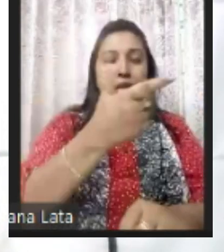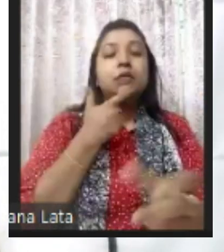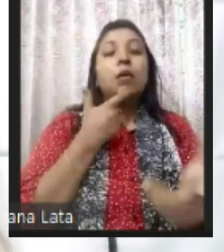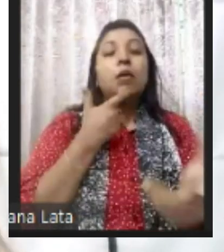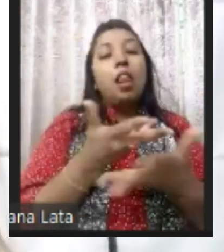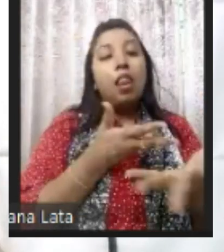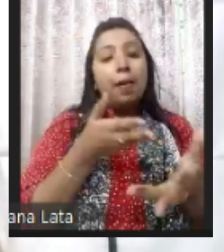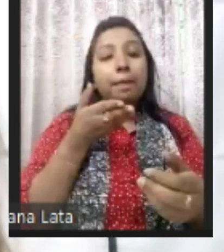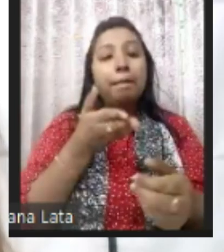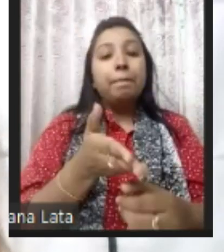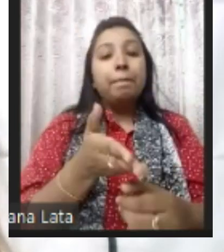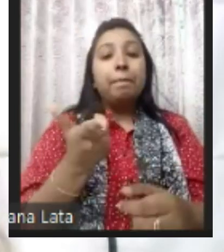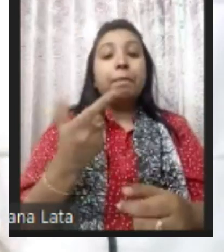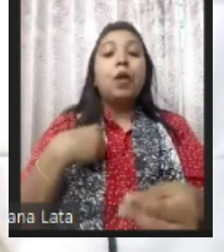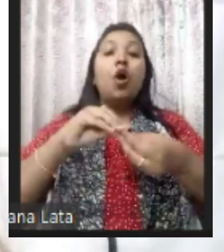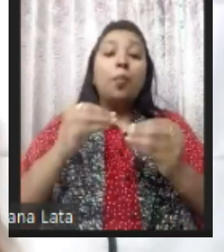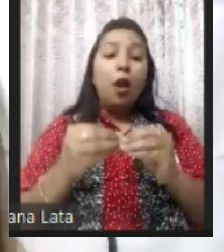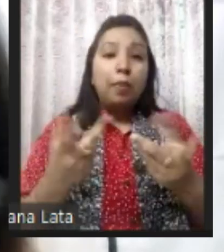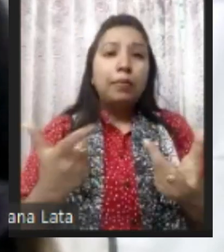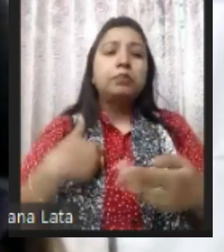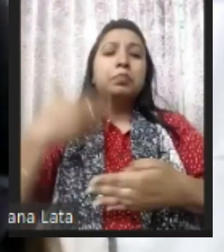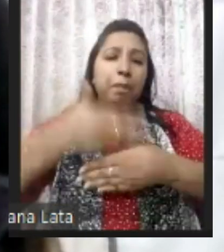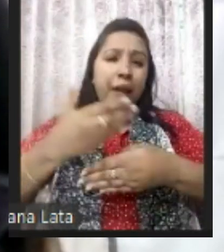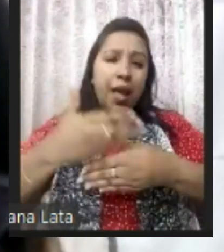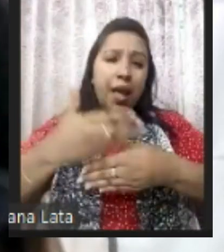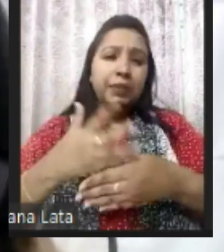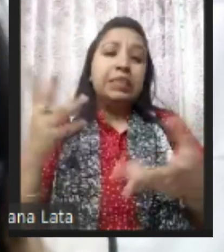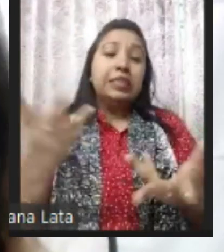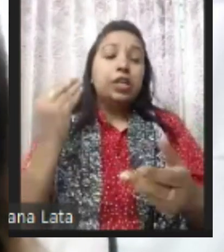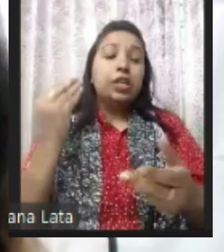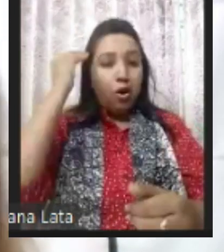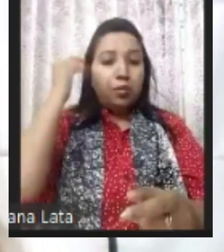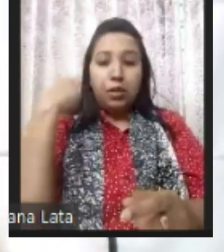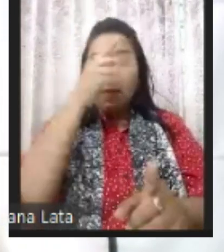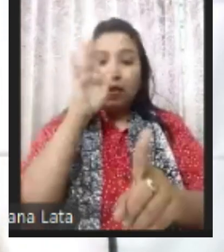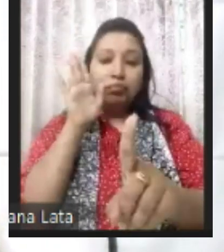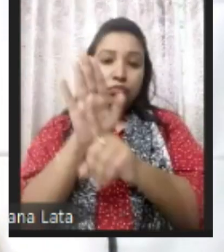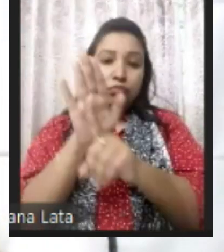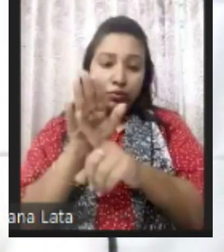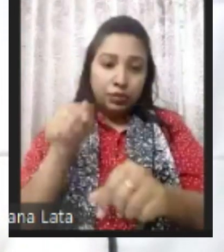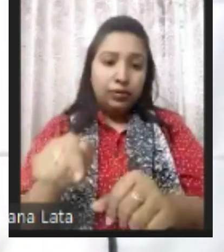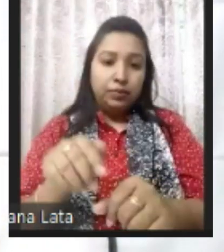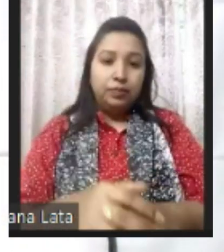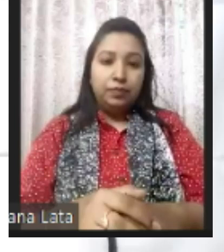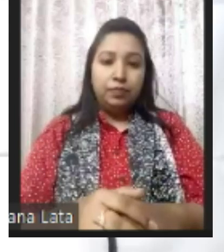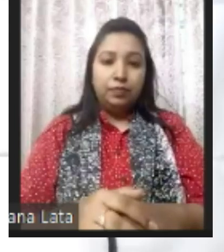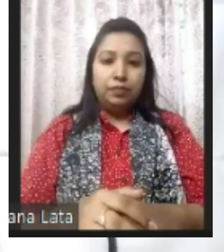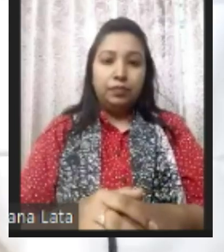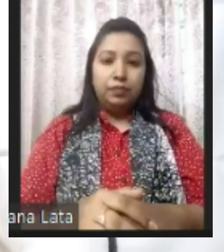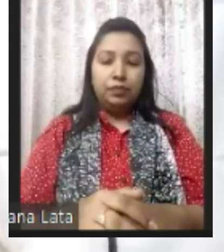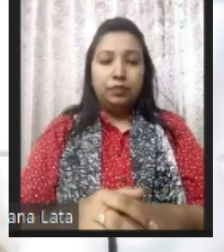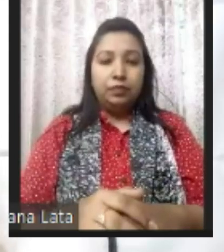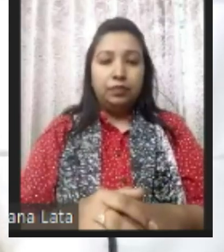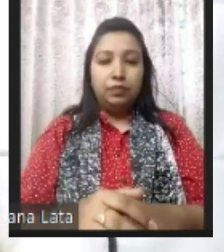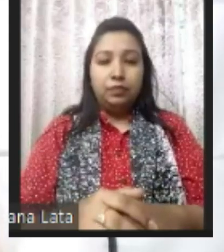the actual gap and how important it is to measure the parity of disability. So that being